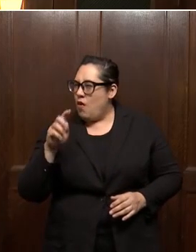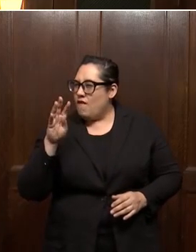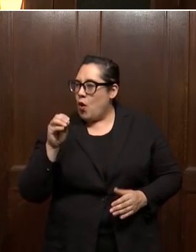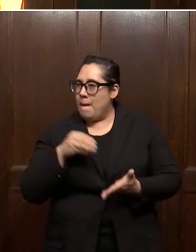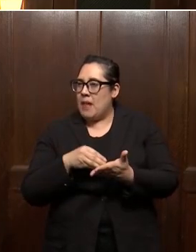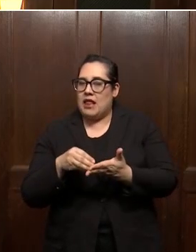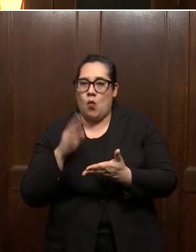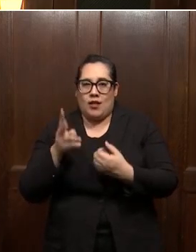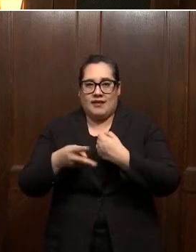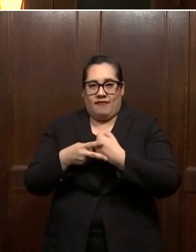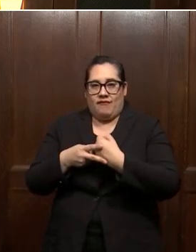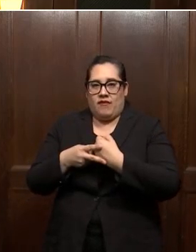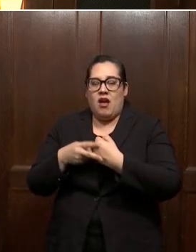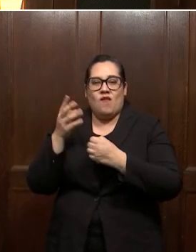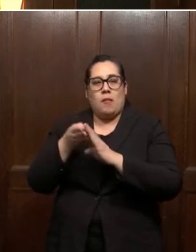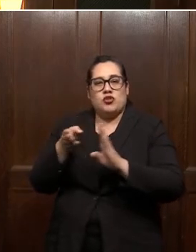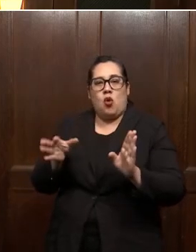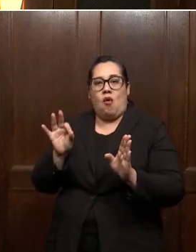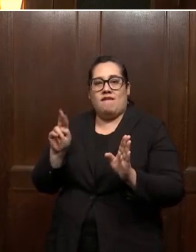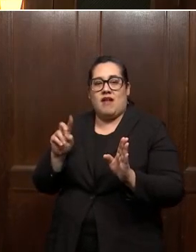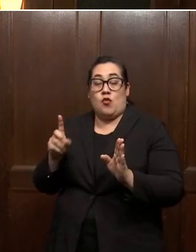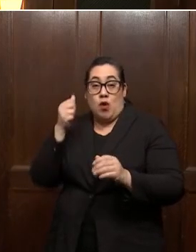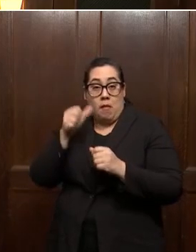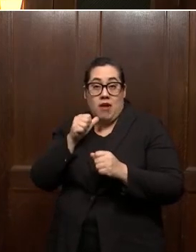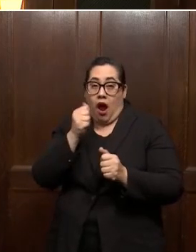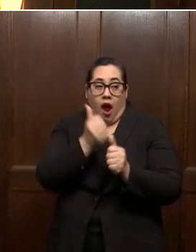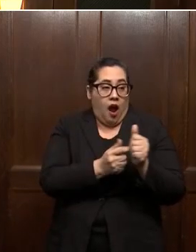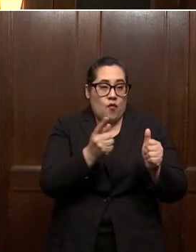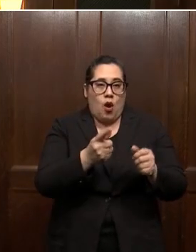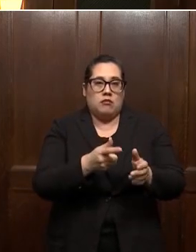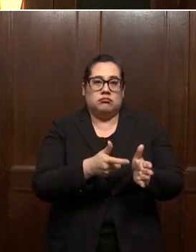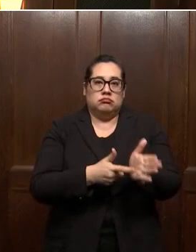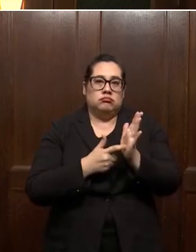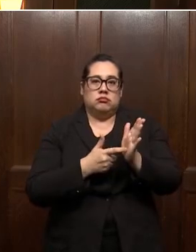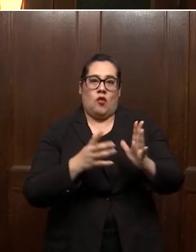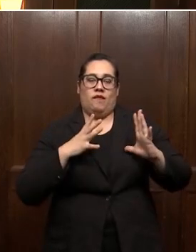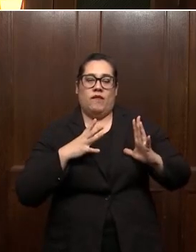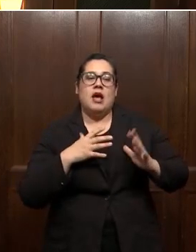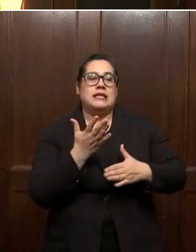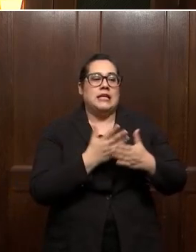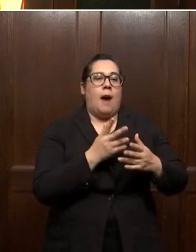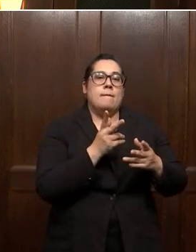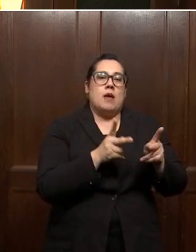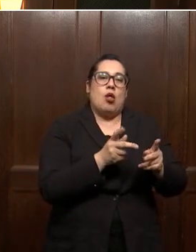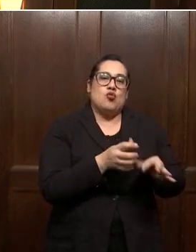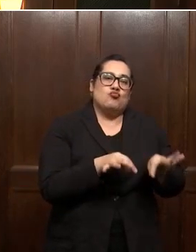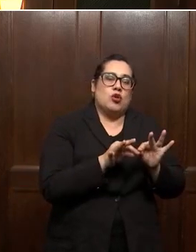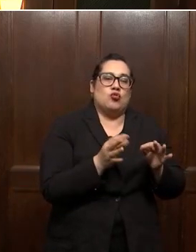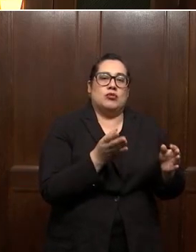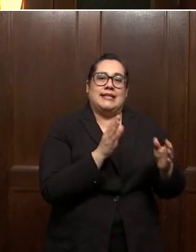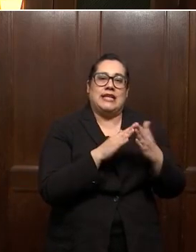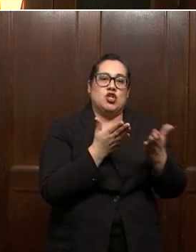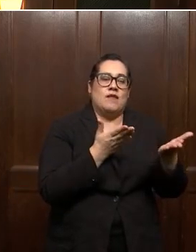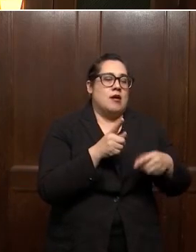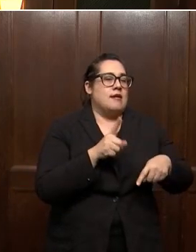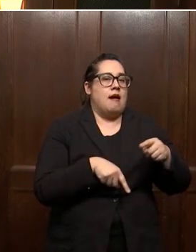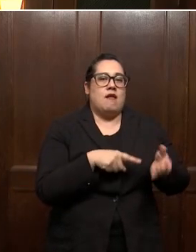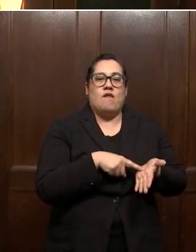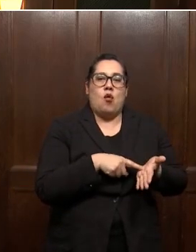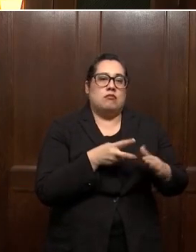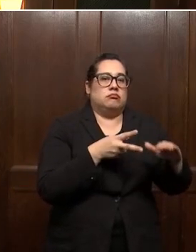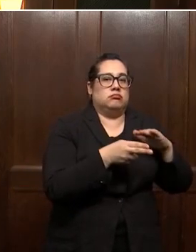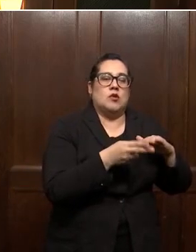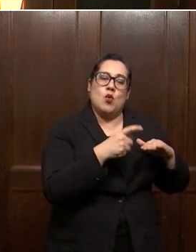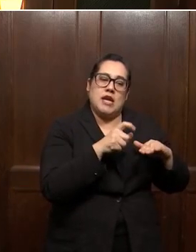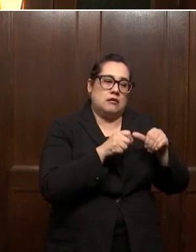$140 million from our general fund. Because remember, not everybody is furloughed. There's some people who are critical city services who we can't afford to furlough. We